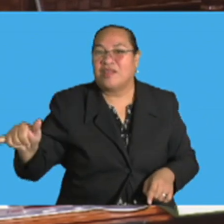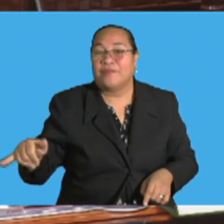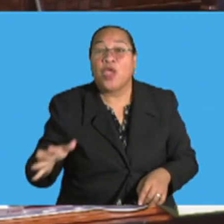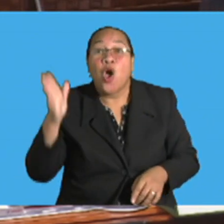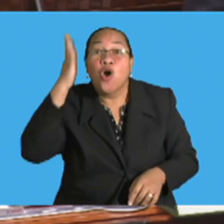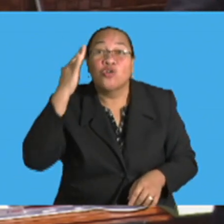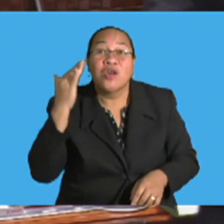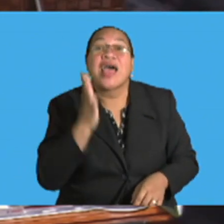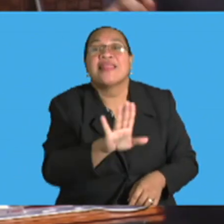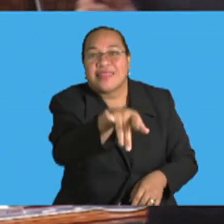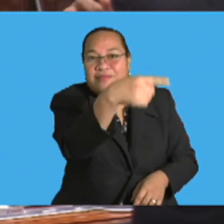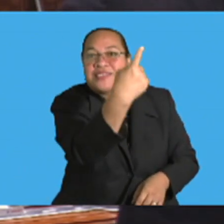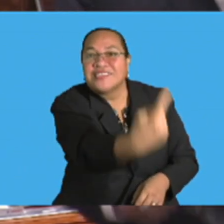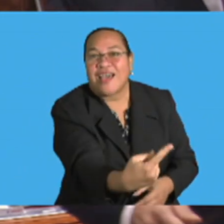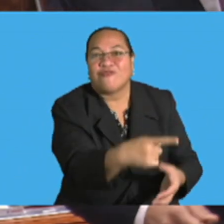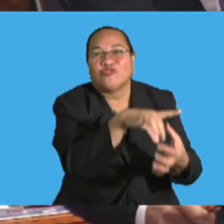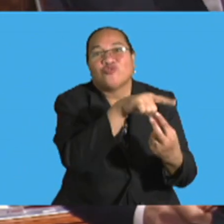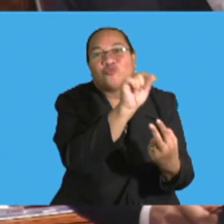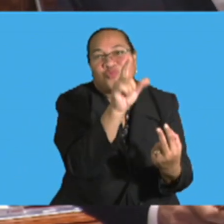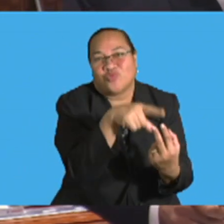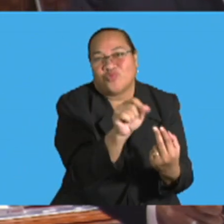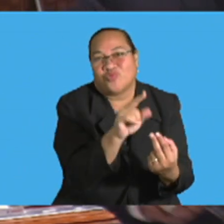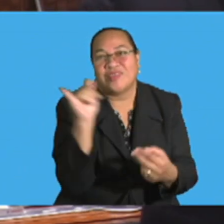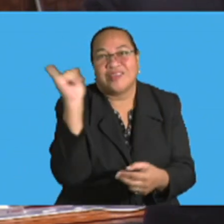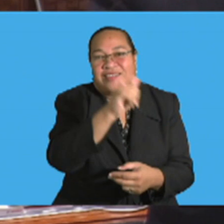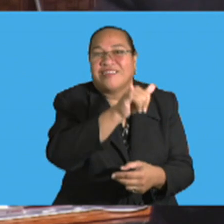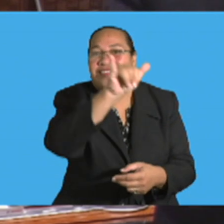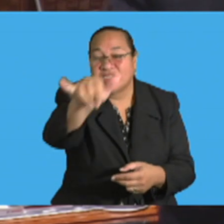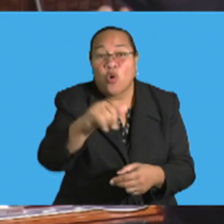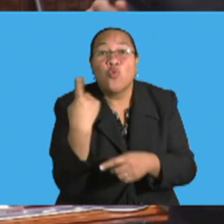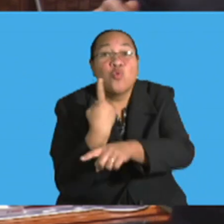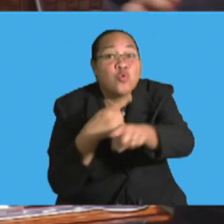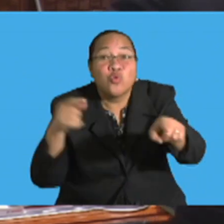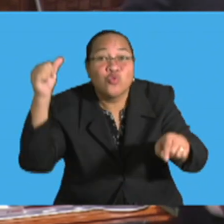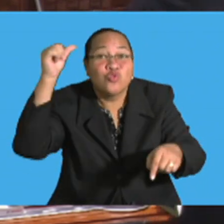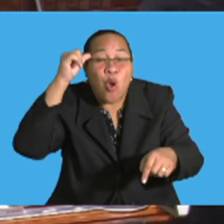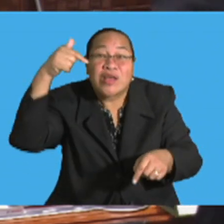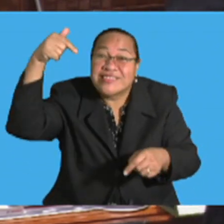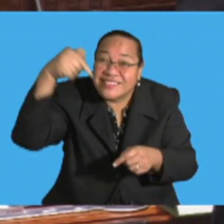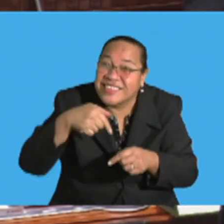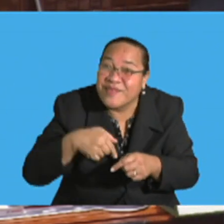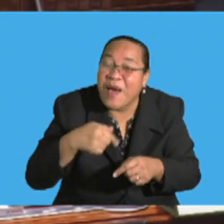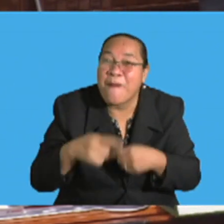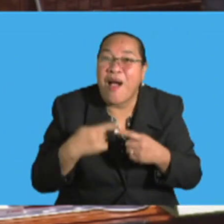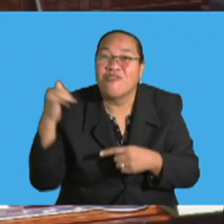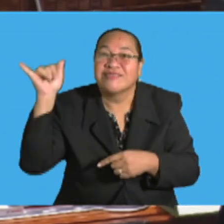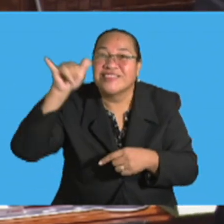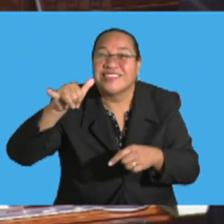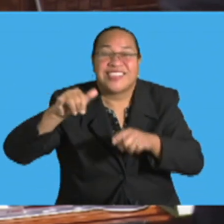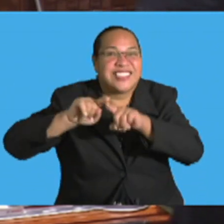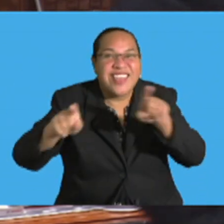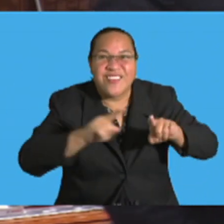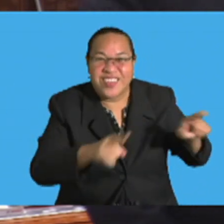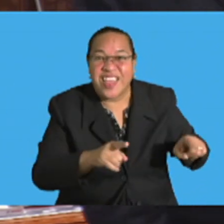decision. Those people who know about airlines, those people who know in-depth knowledge about airlines will tell you